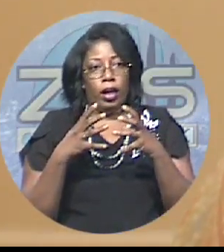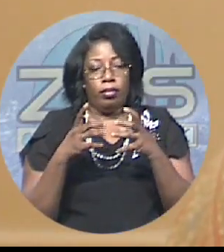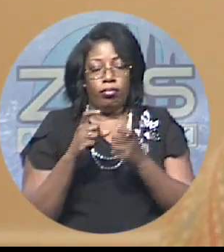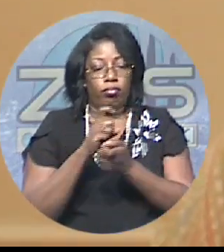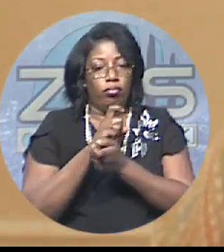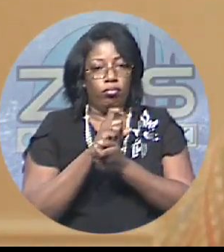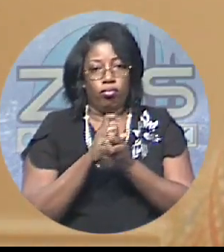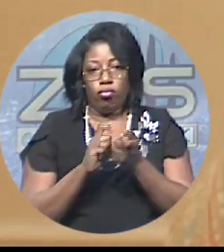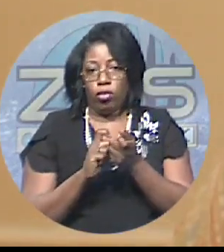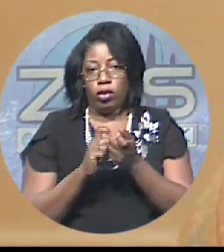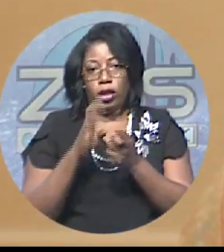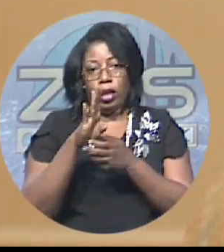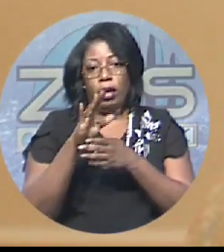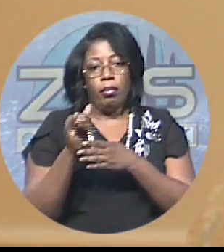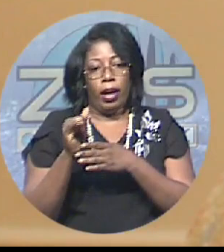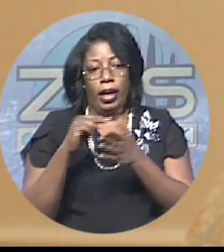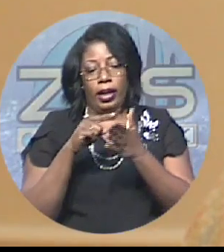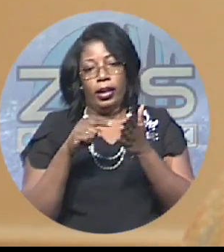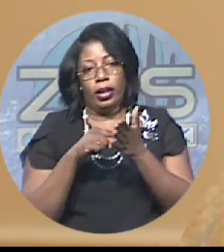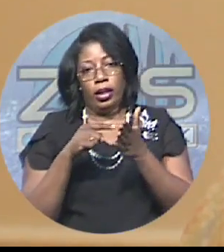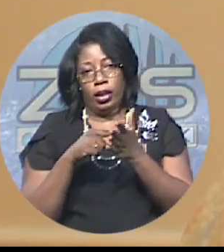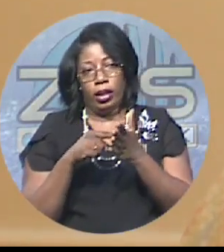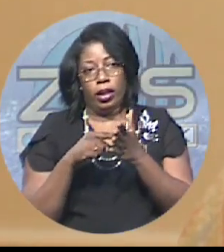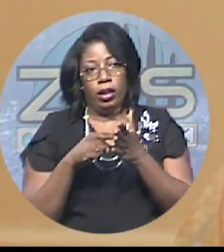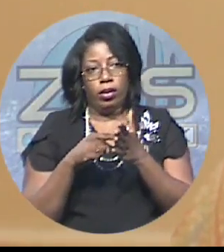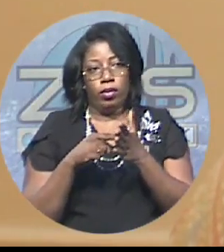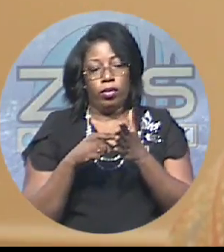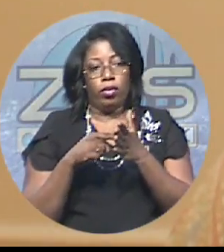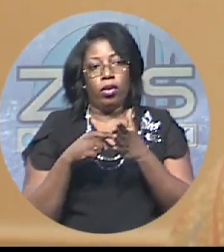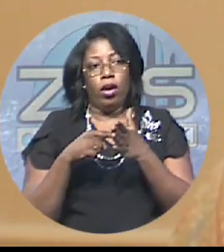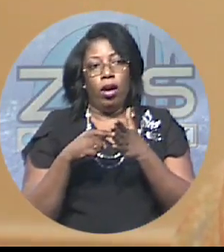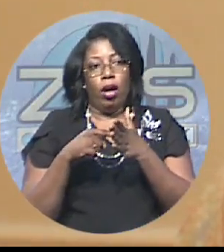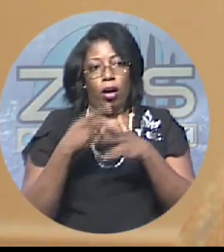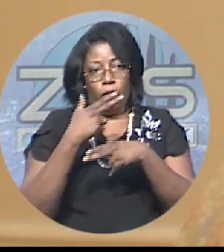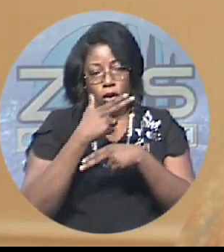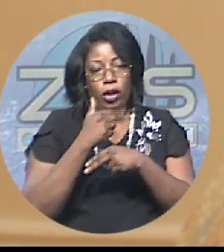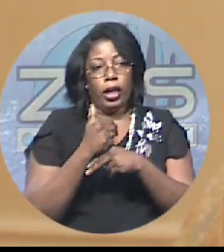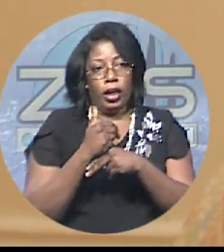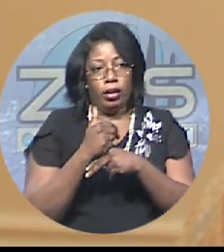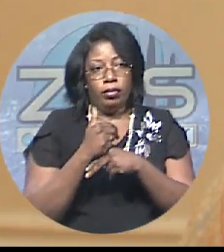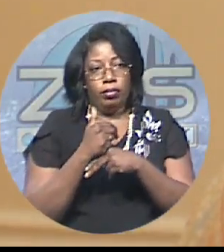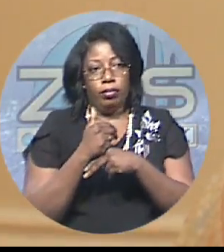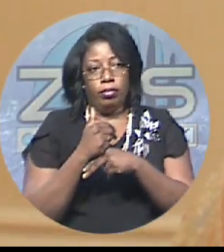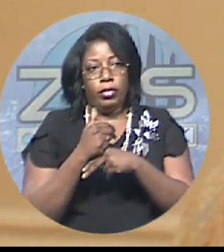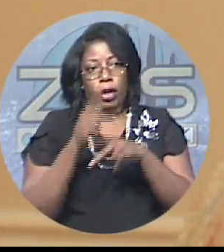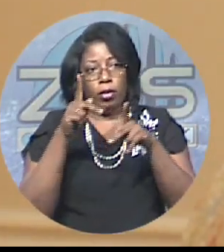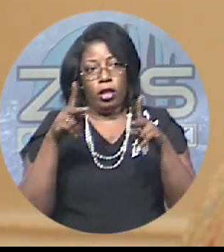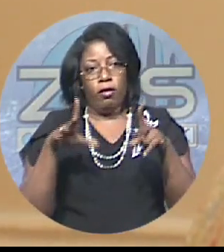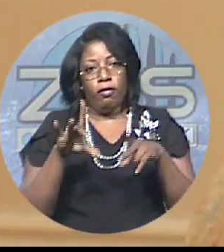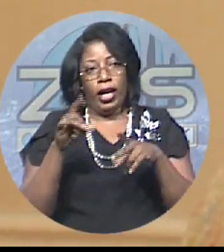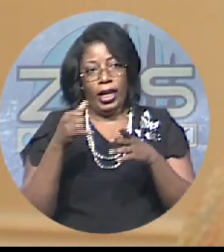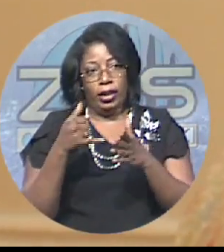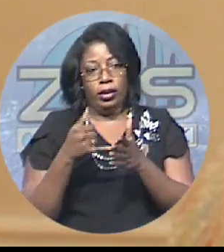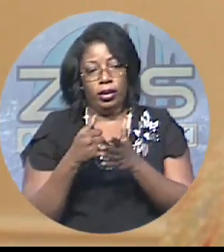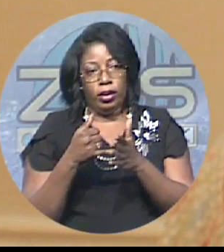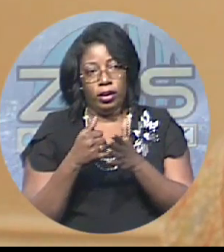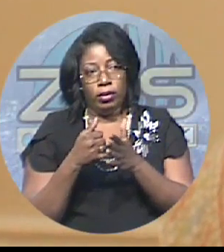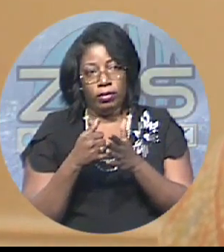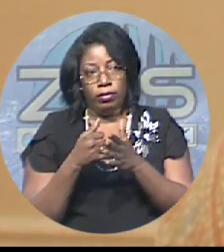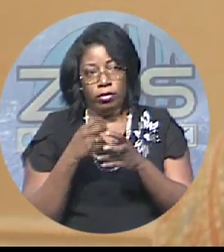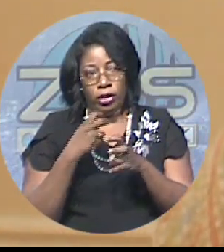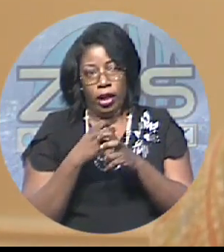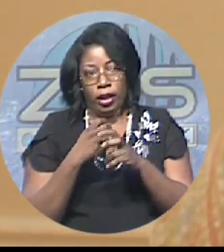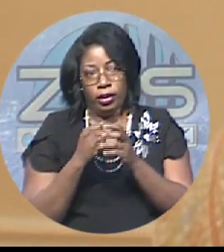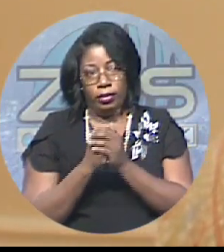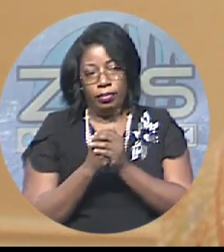devastation by the impact of the hurricane, and that one finds it difficult now to quantify it,